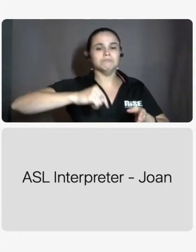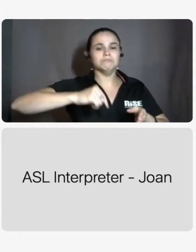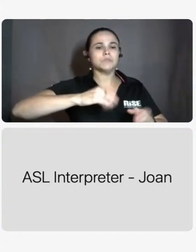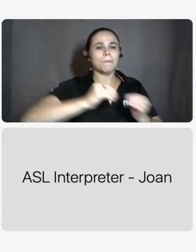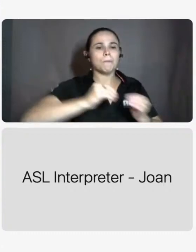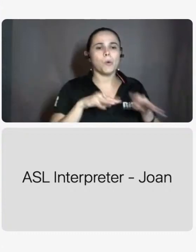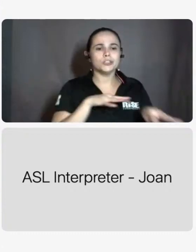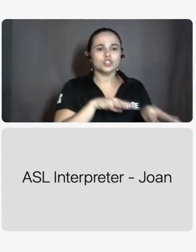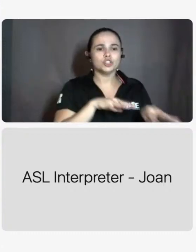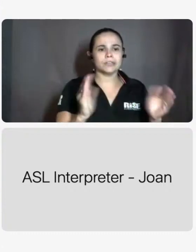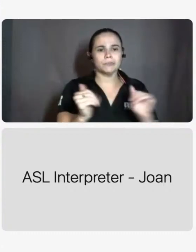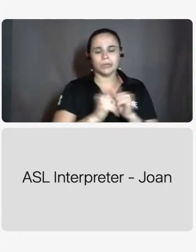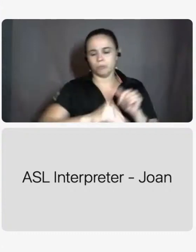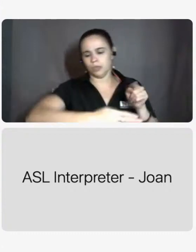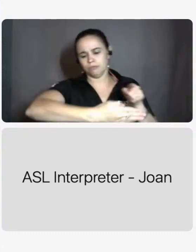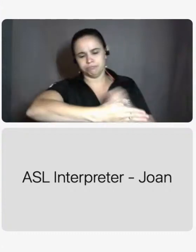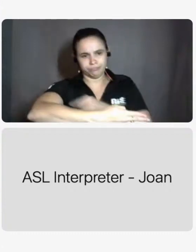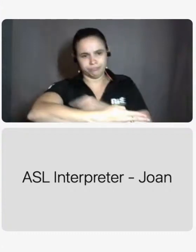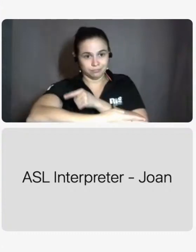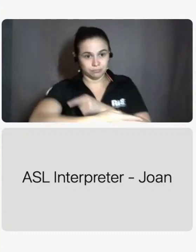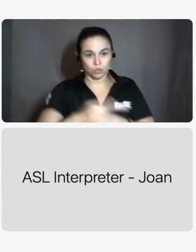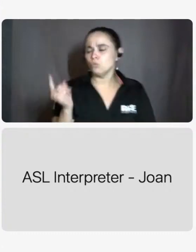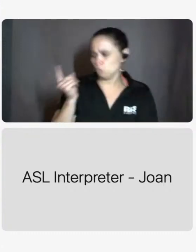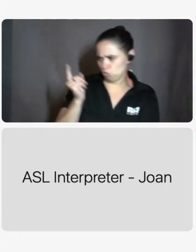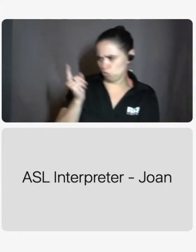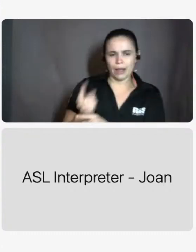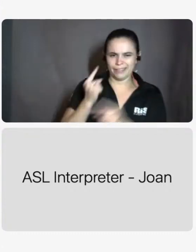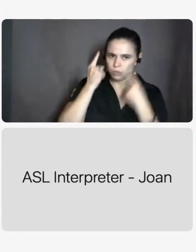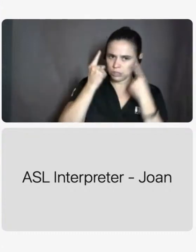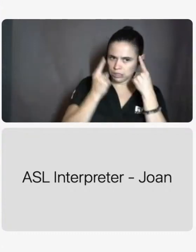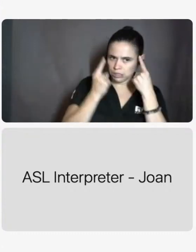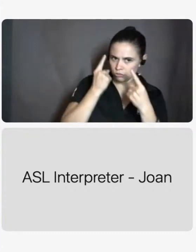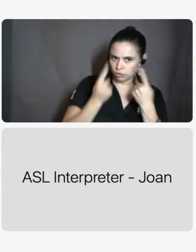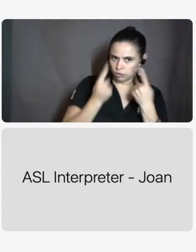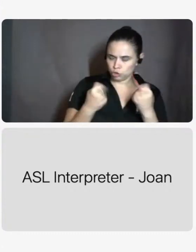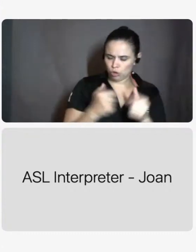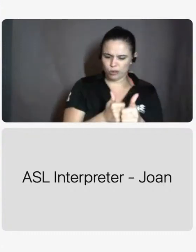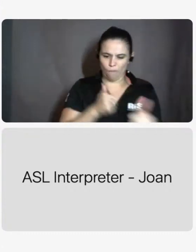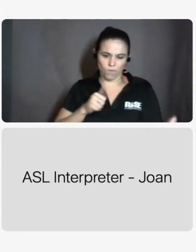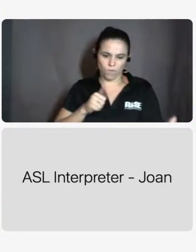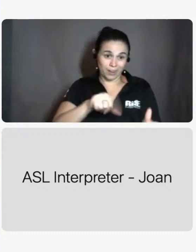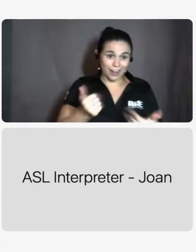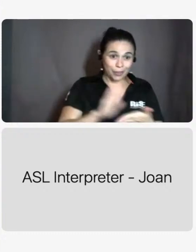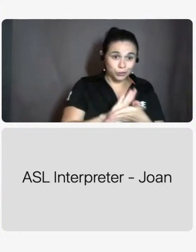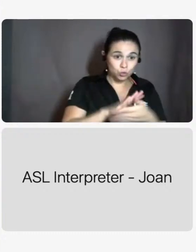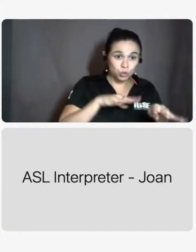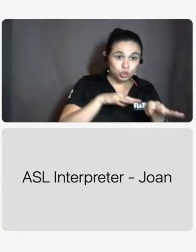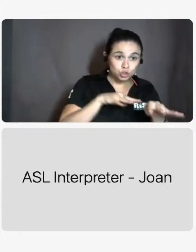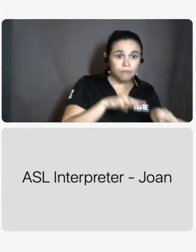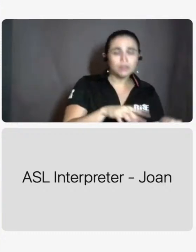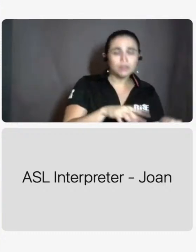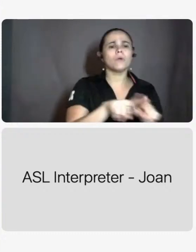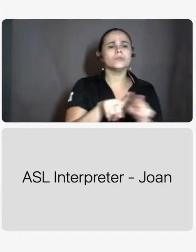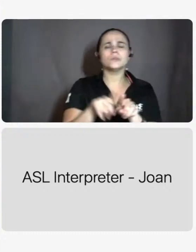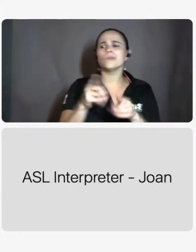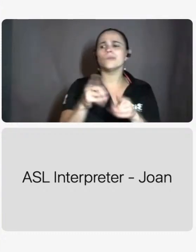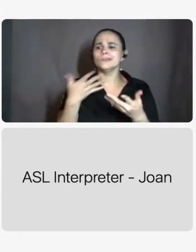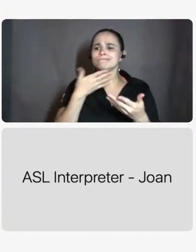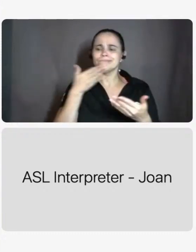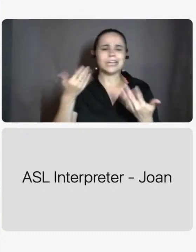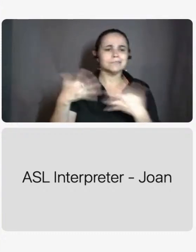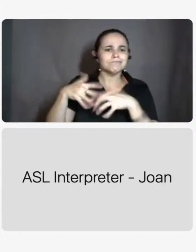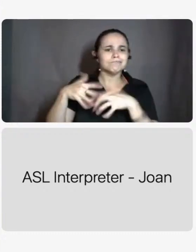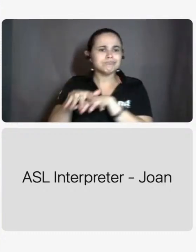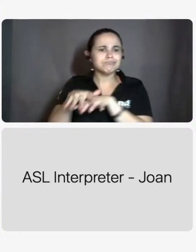the traffic at Cedars and more compatible with the surrounding neighborhood, which are primarily residential. thank you, Owen. Okay, any